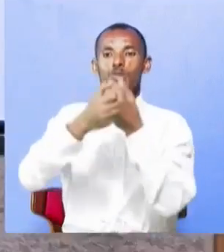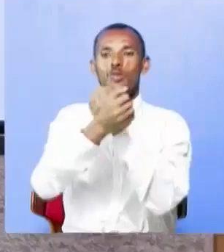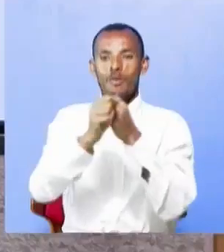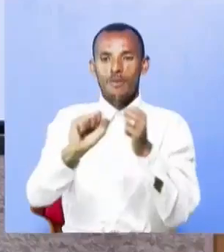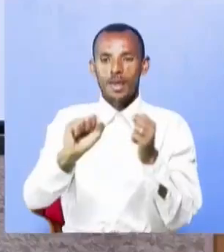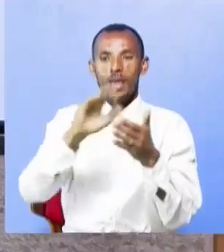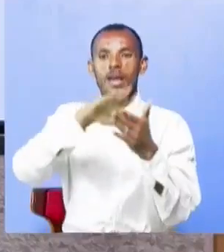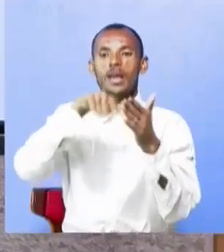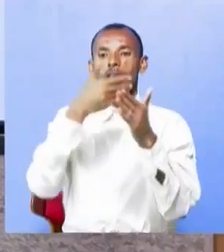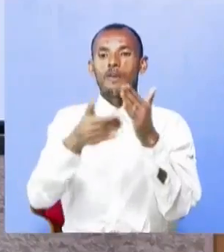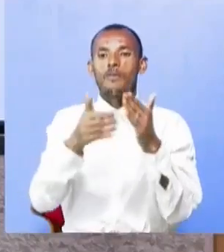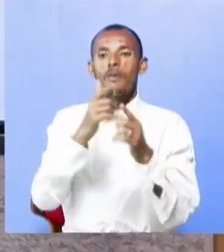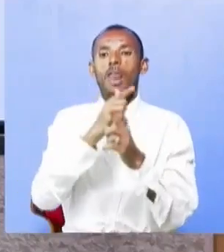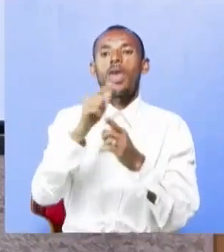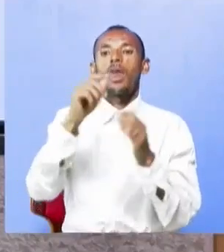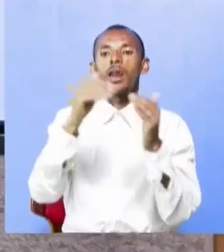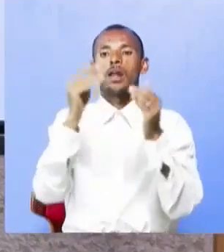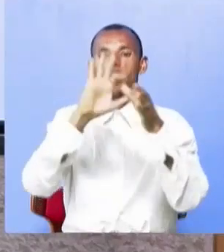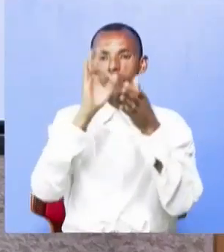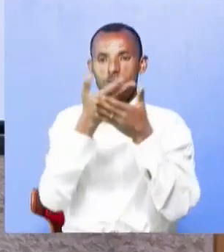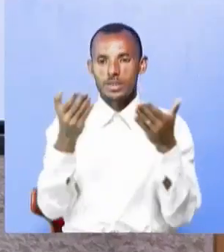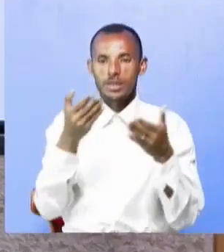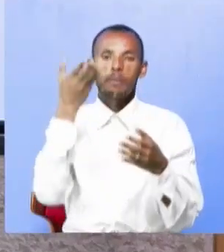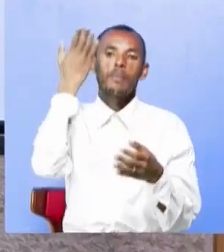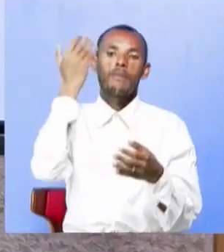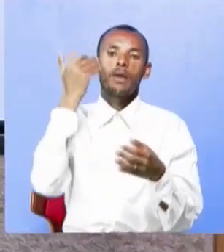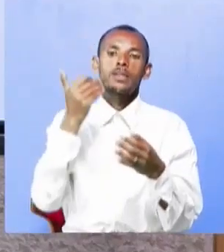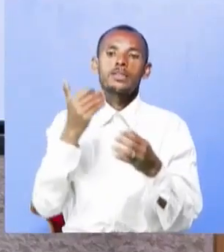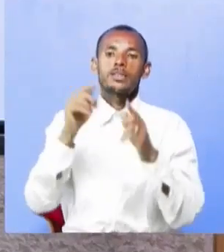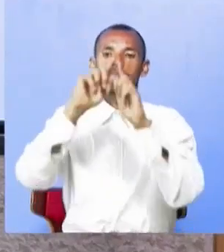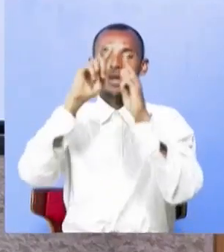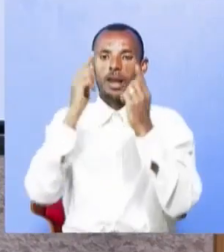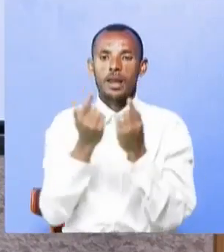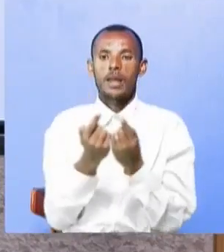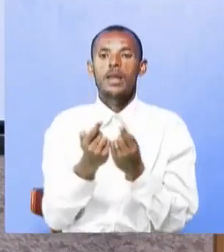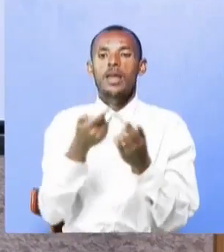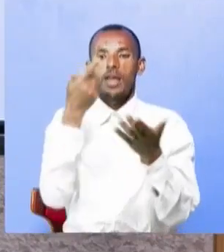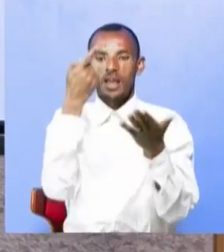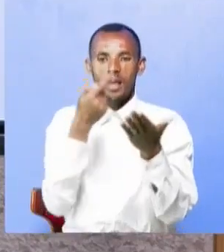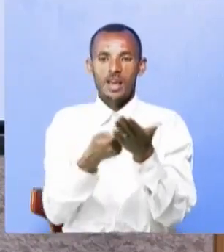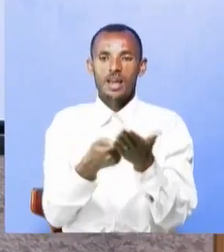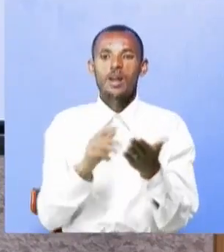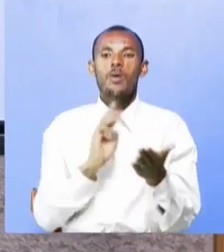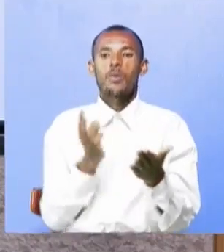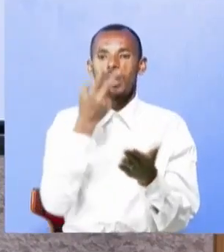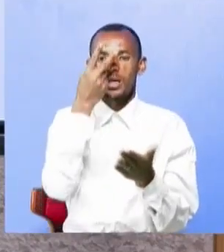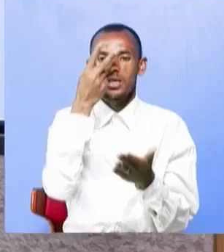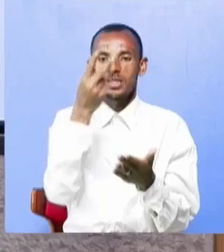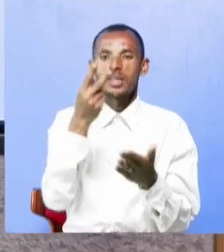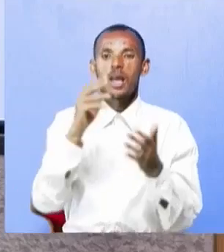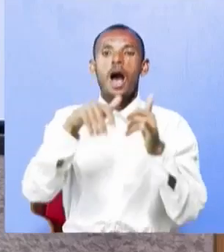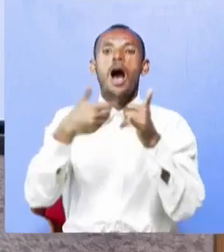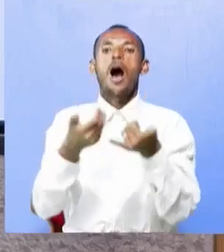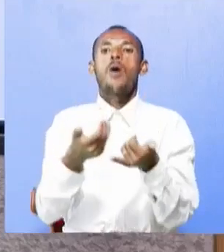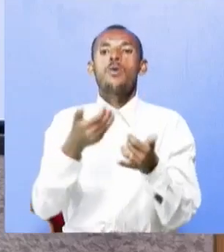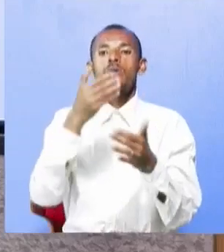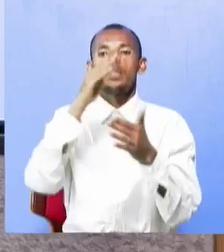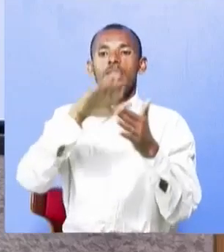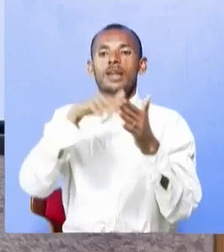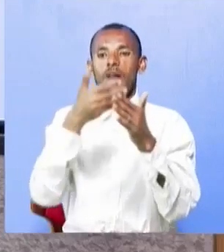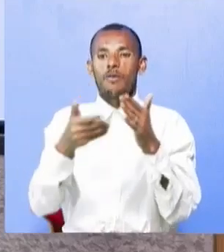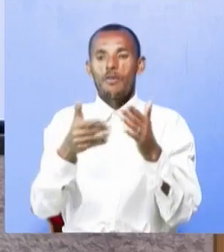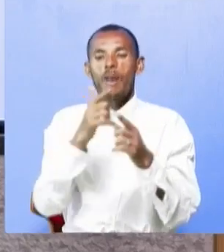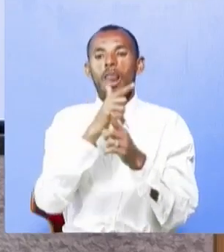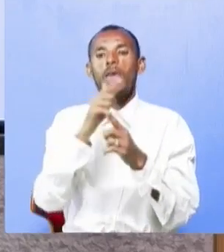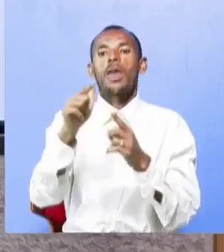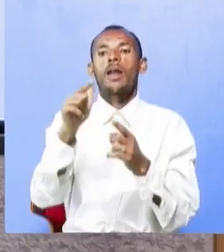of a linear equation in your previous grade level. Here, we will see how the graph of a